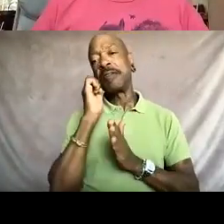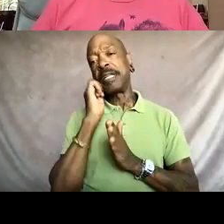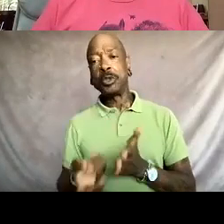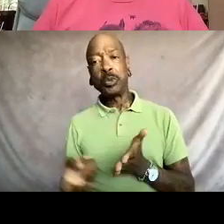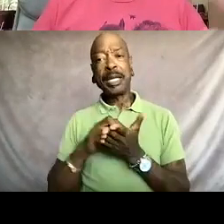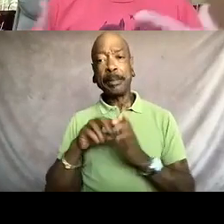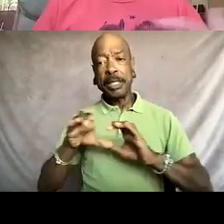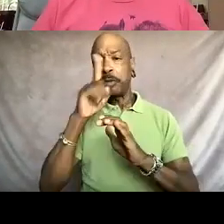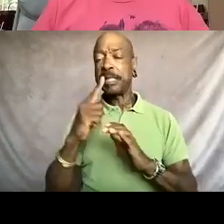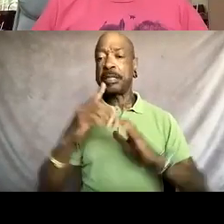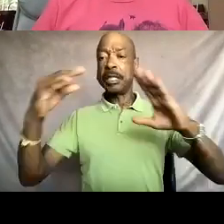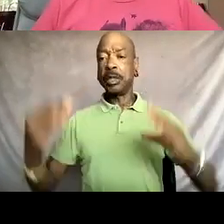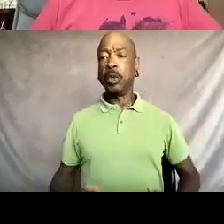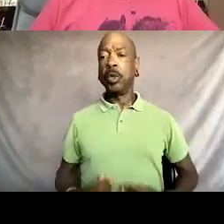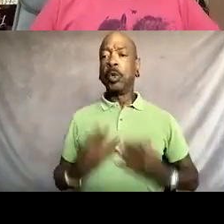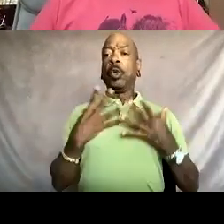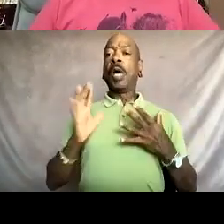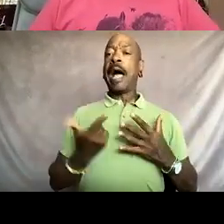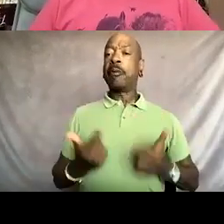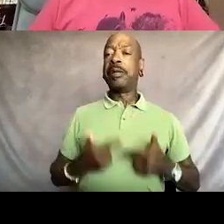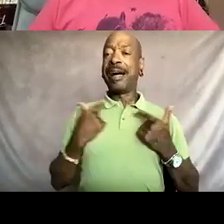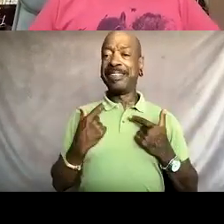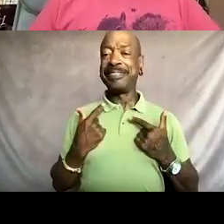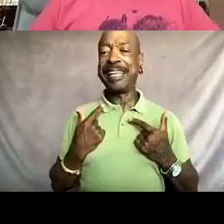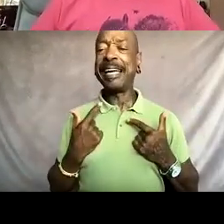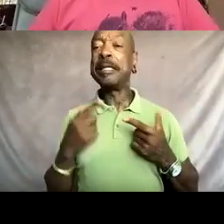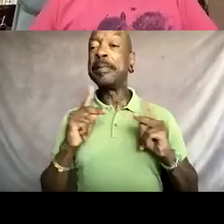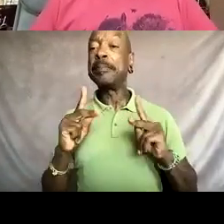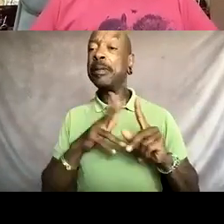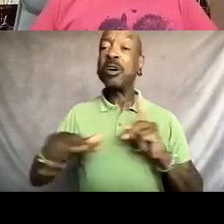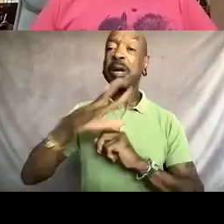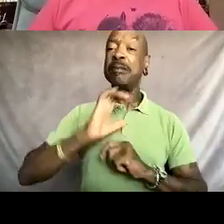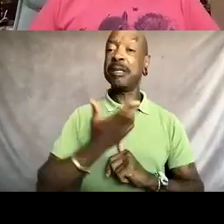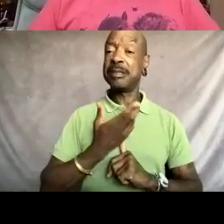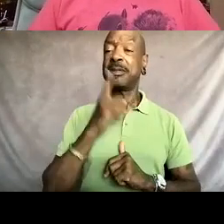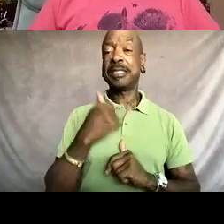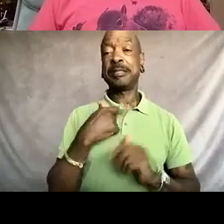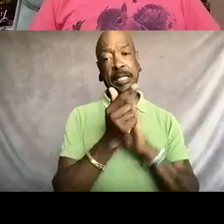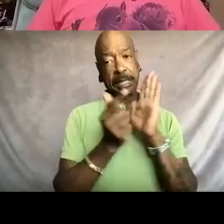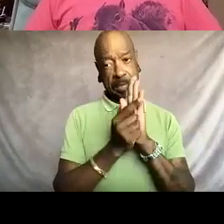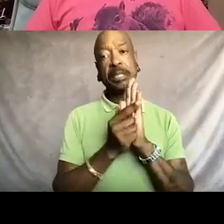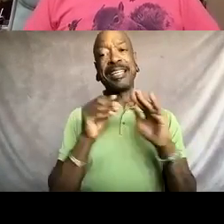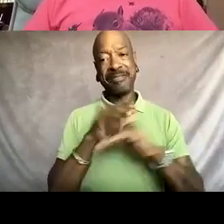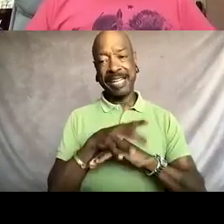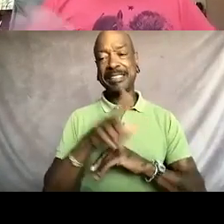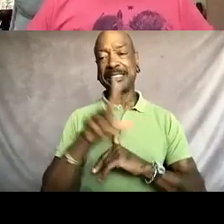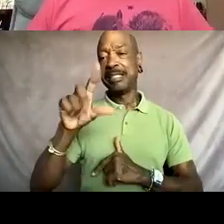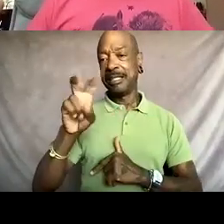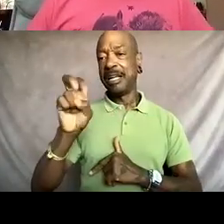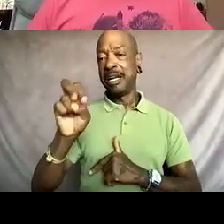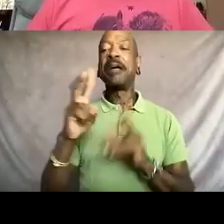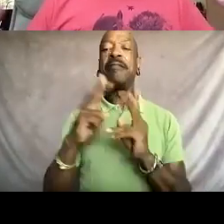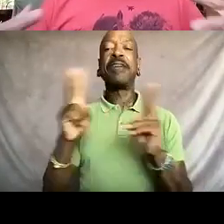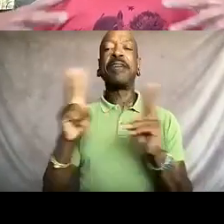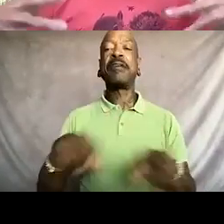nourishes our lives and the lives around us. So that's my legal advice. Love is very important. And, small